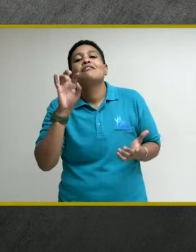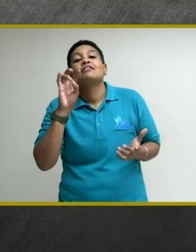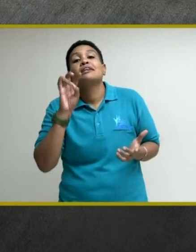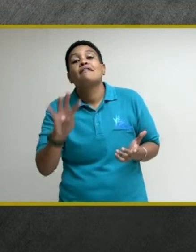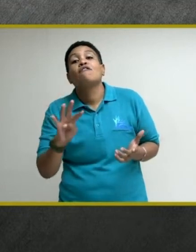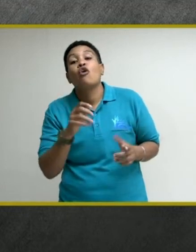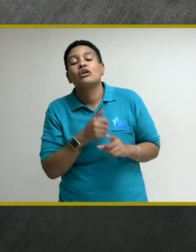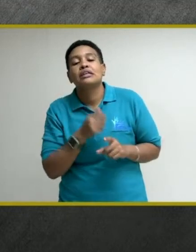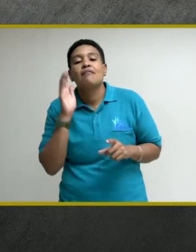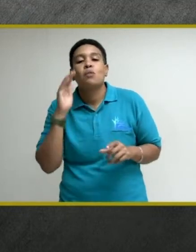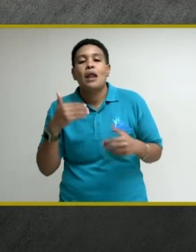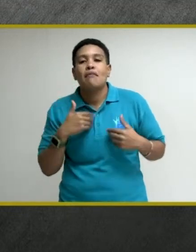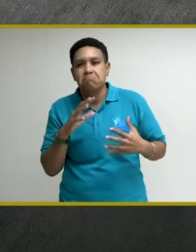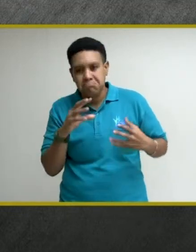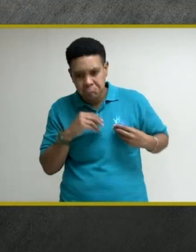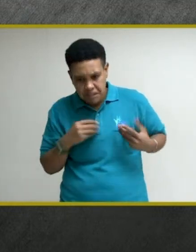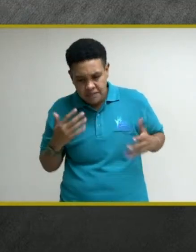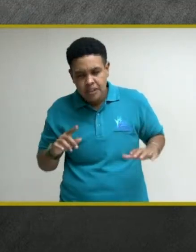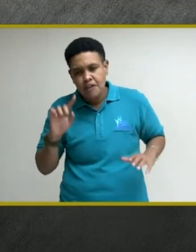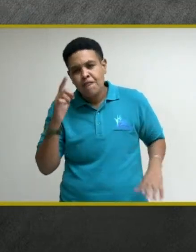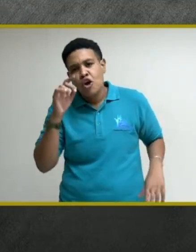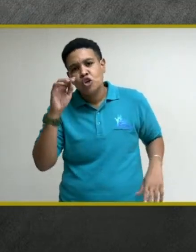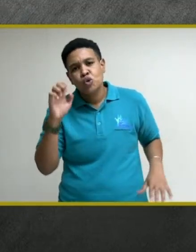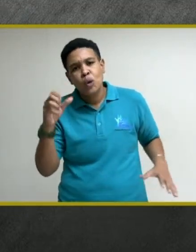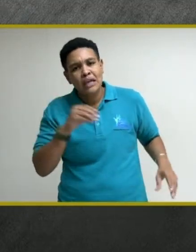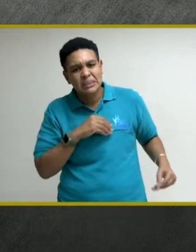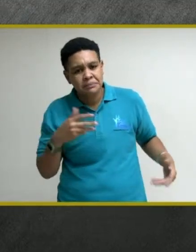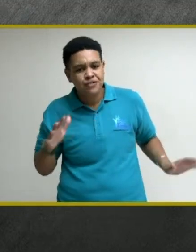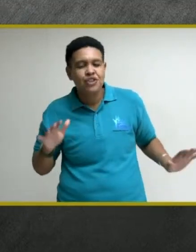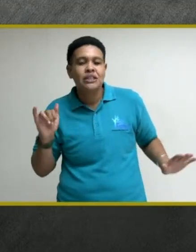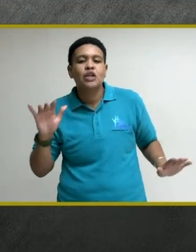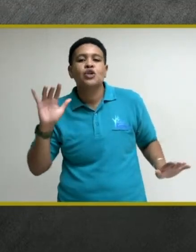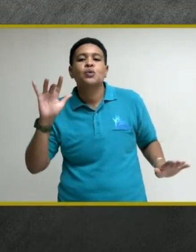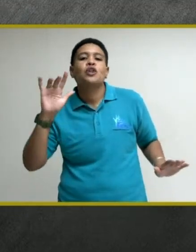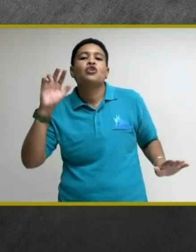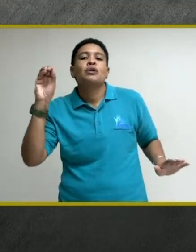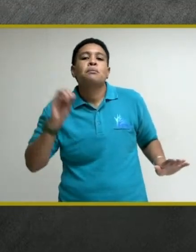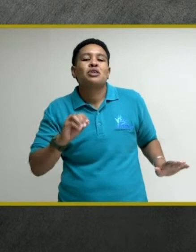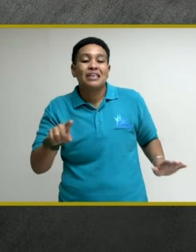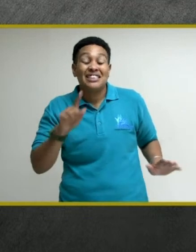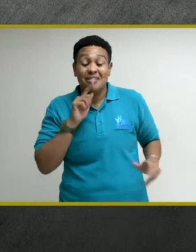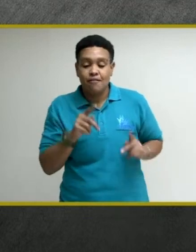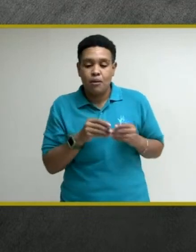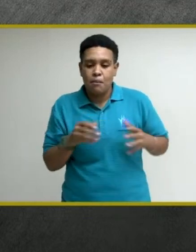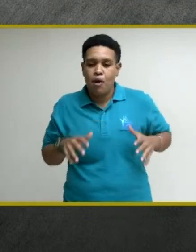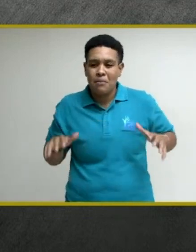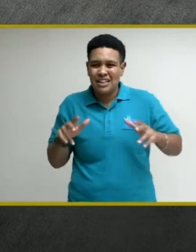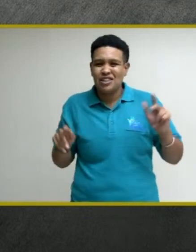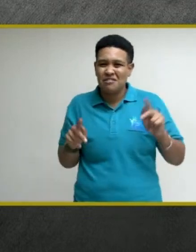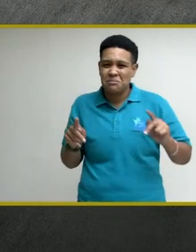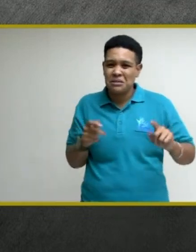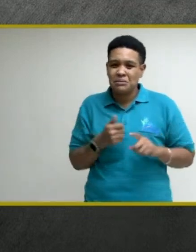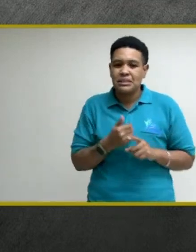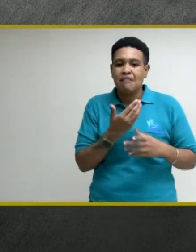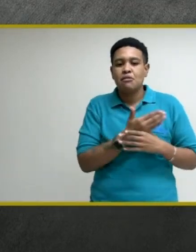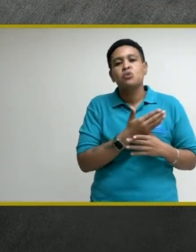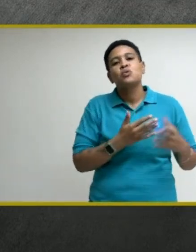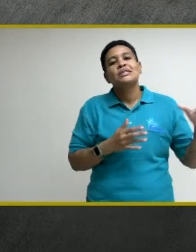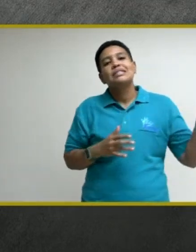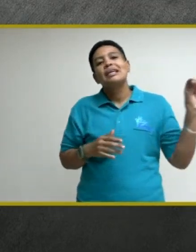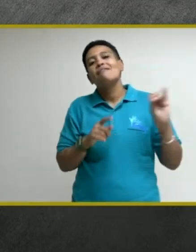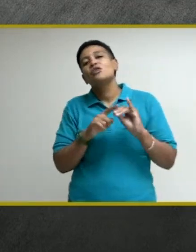3,774 would have accepted the first dose. So that would be 23% of the population of persons between 70